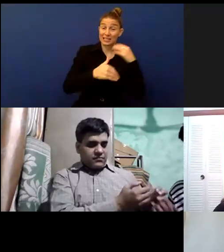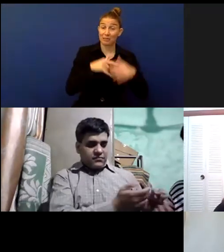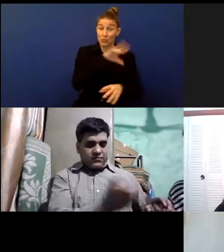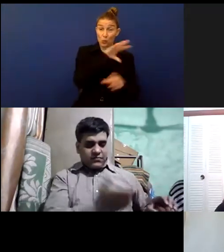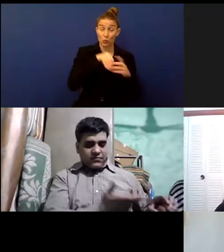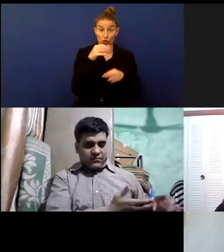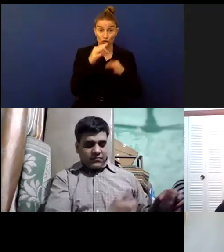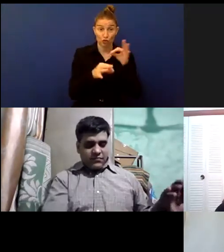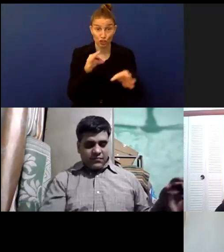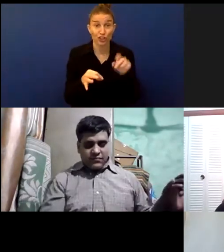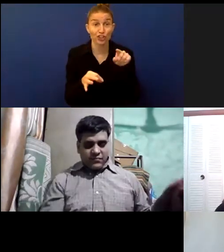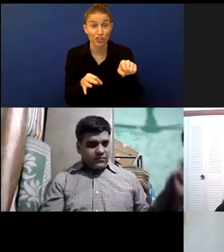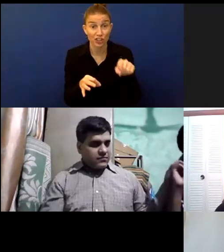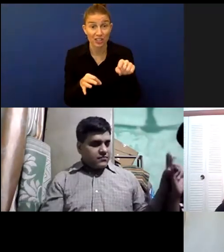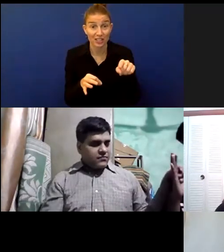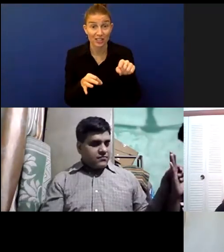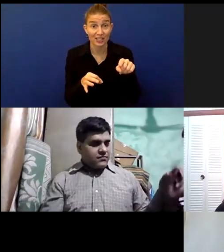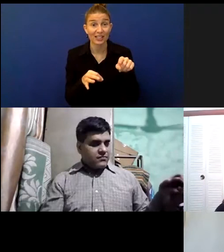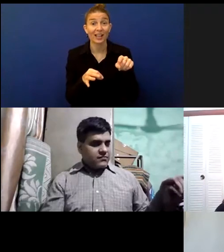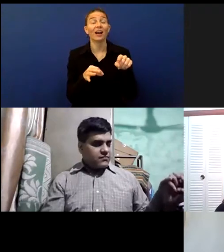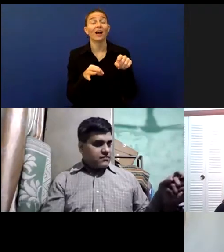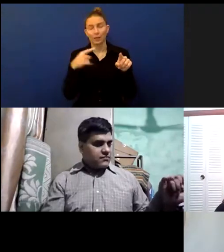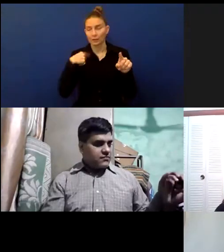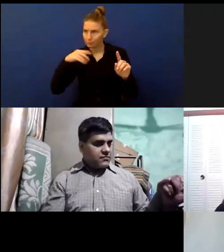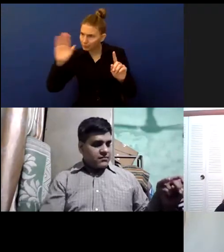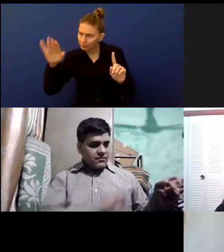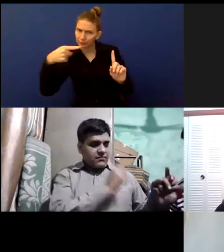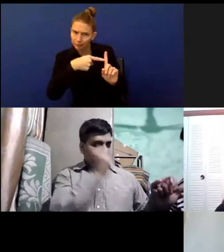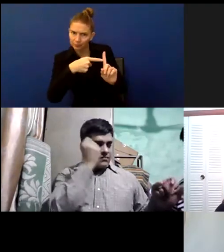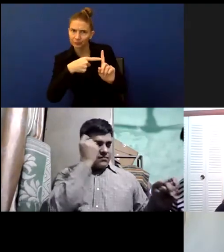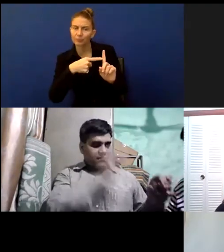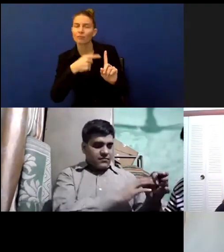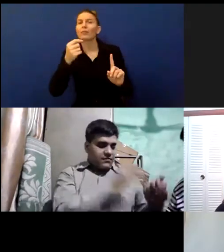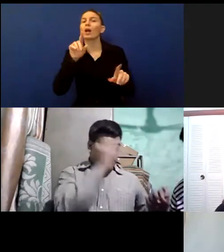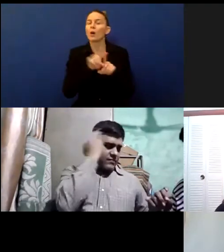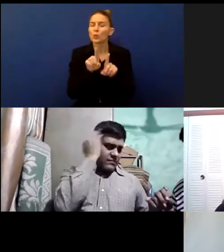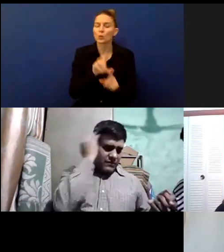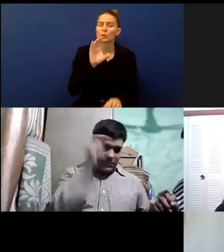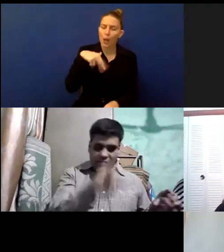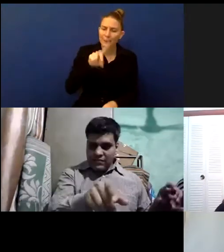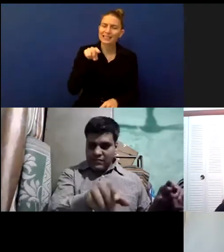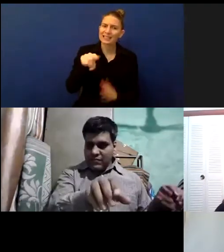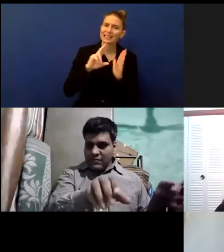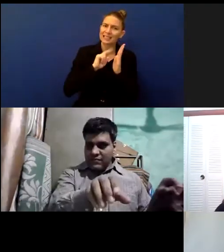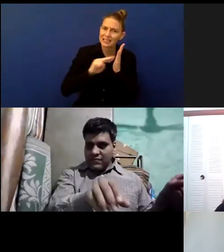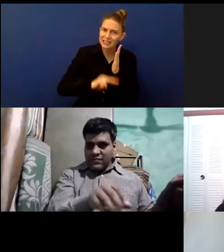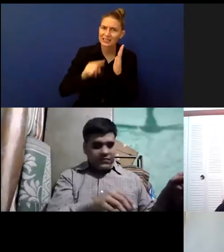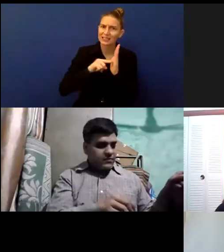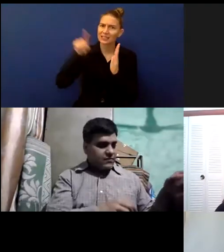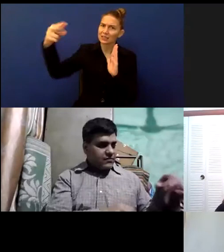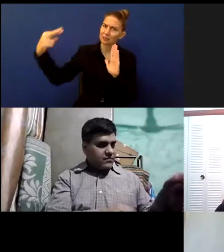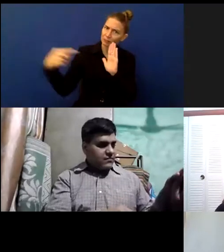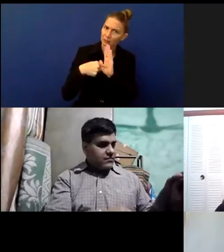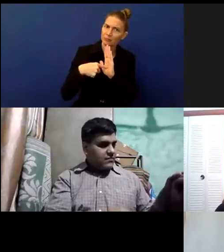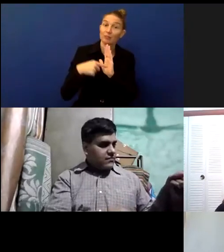Nations Disability Inclusion Strategy, and also to understand the CRPD, because when they are developing technologies, it